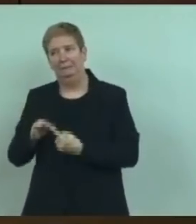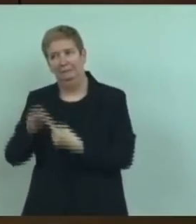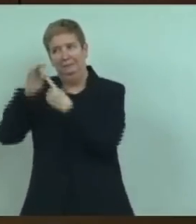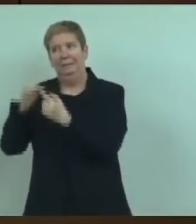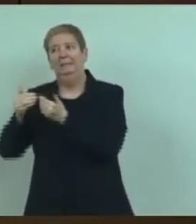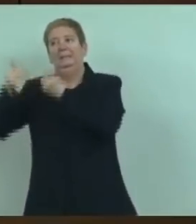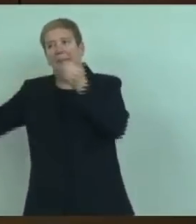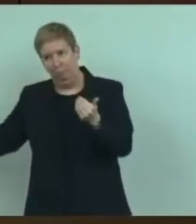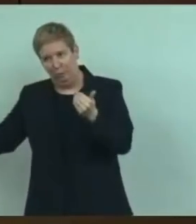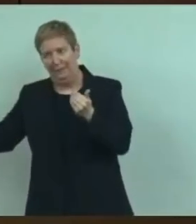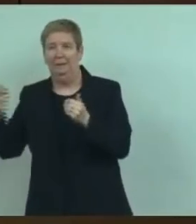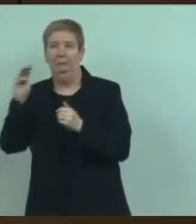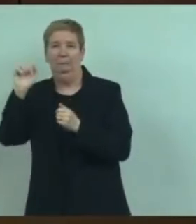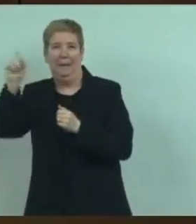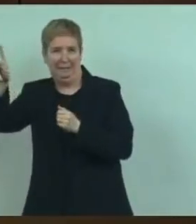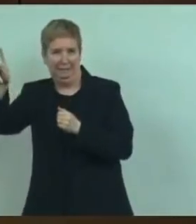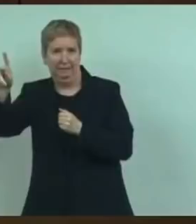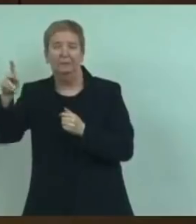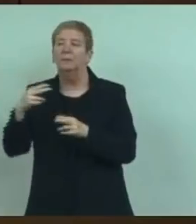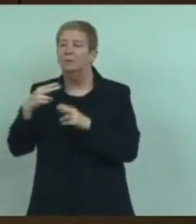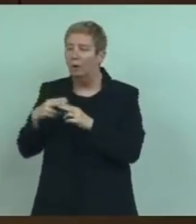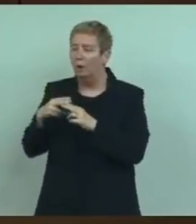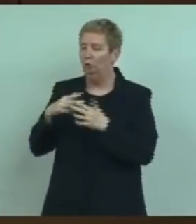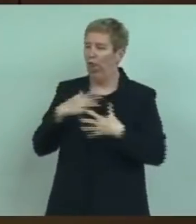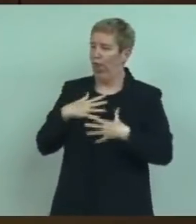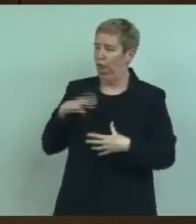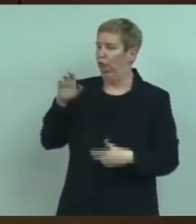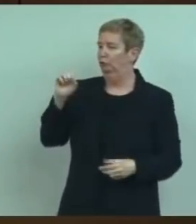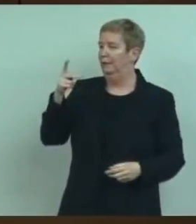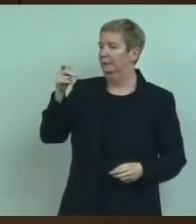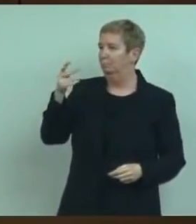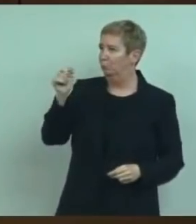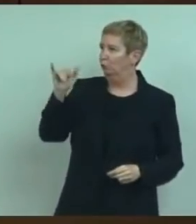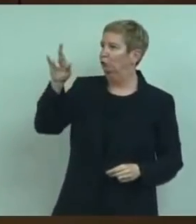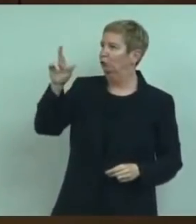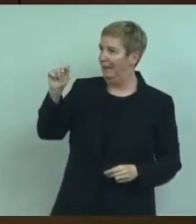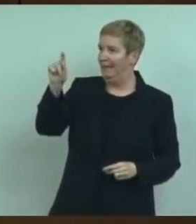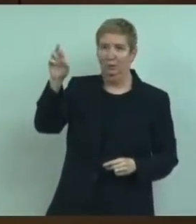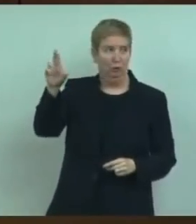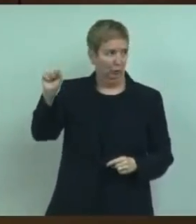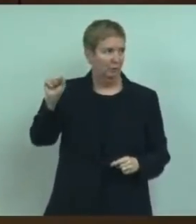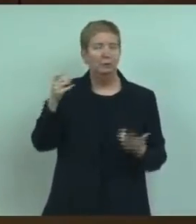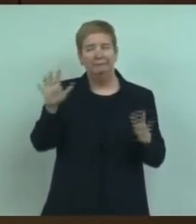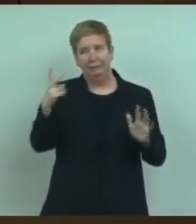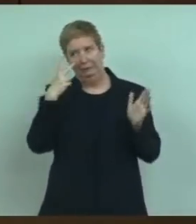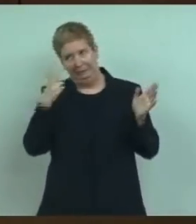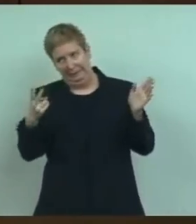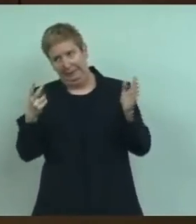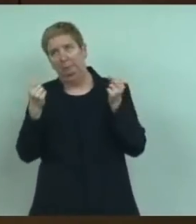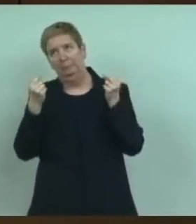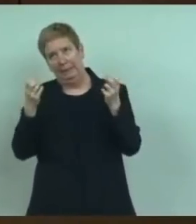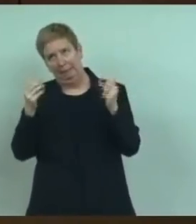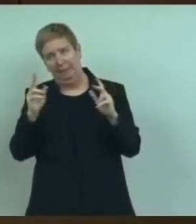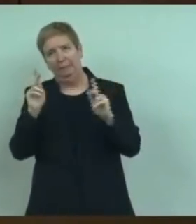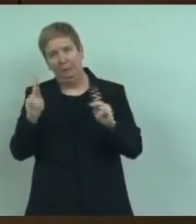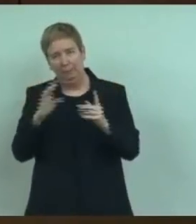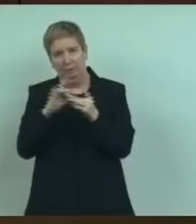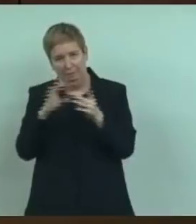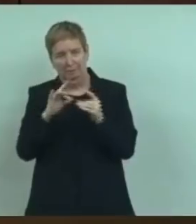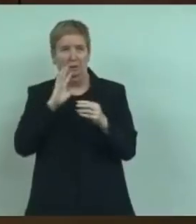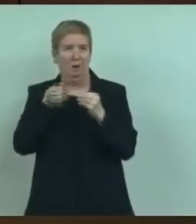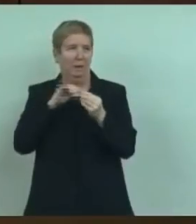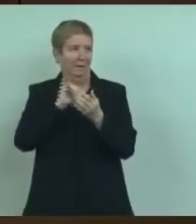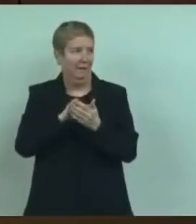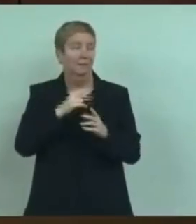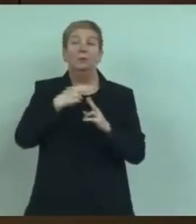we're calling respirators. I'm sure that you've seen lots of information about this. This is an N95